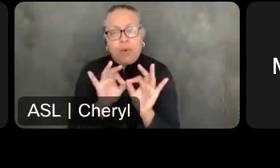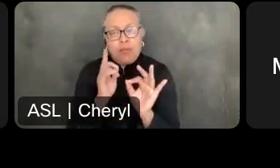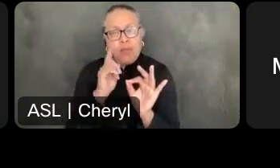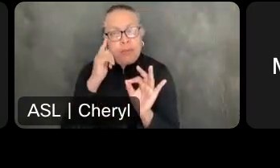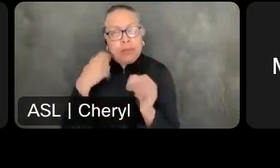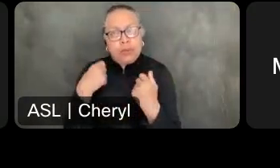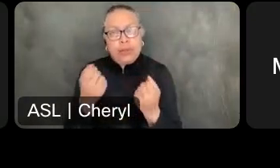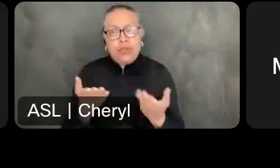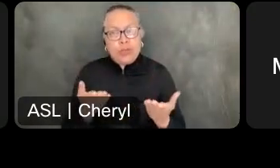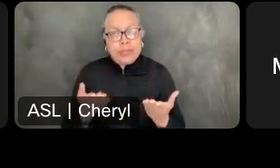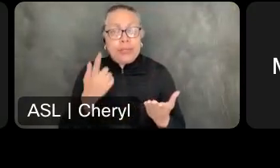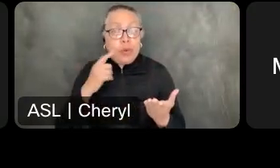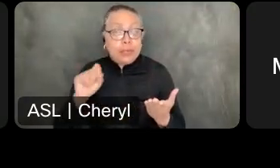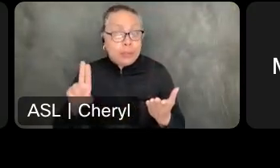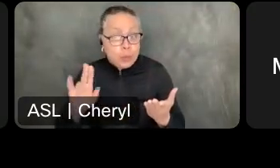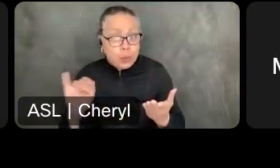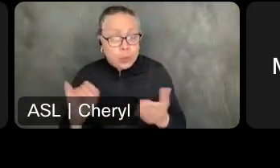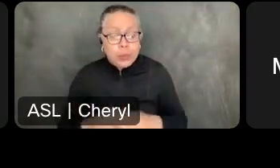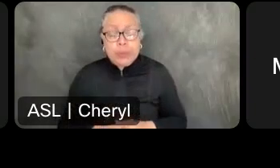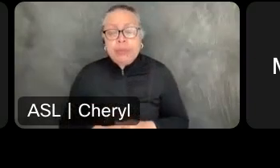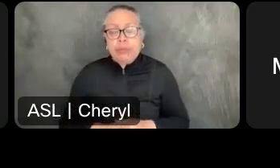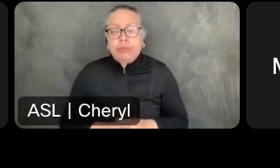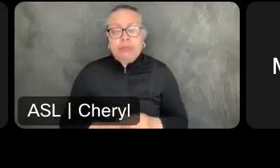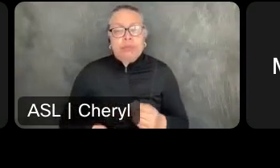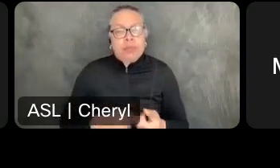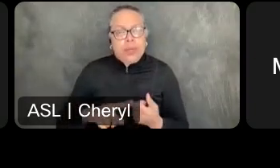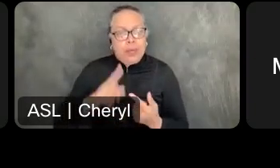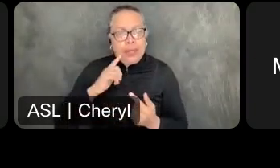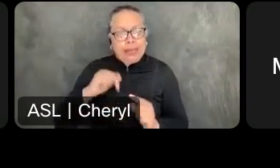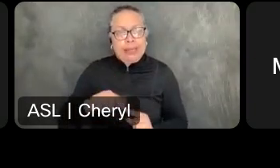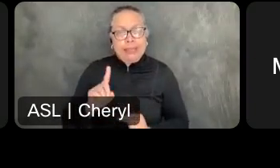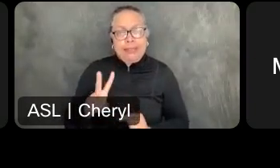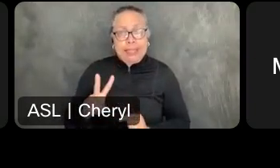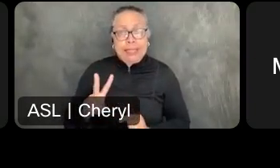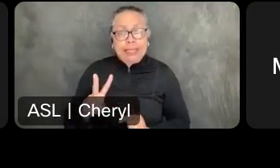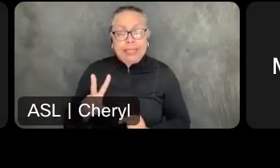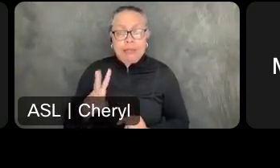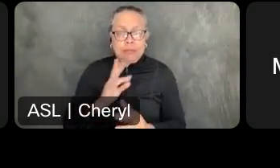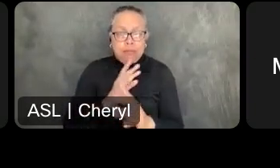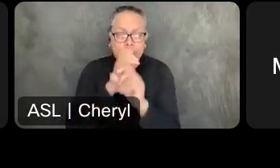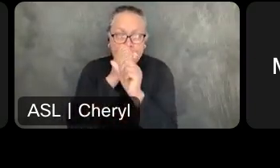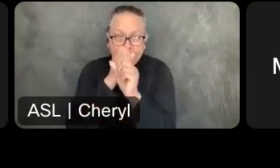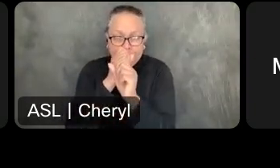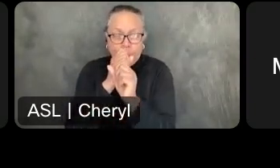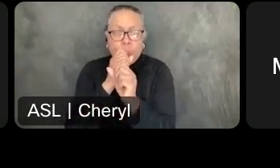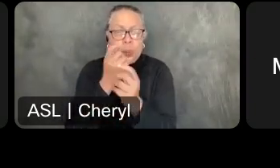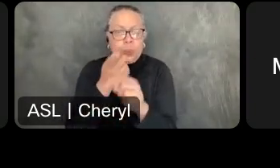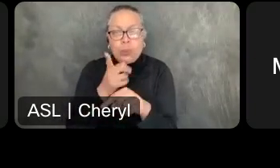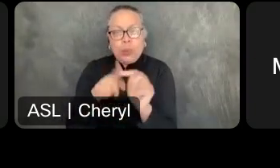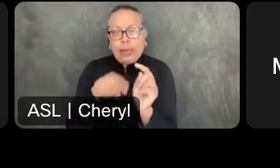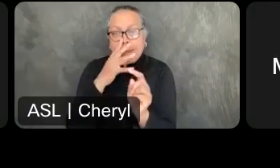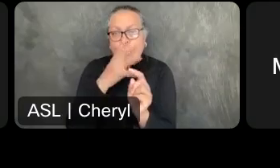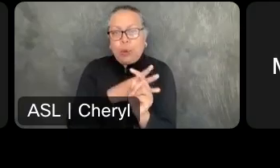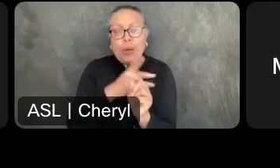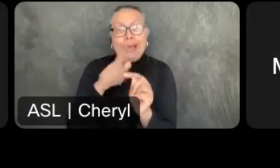in substance use services. When it comes to domestic violence, confidentiality cannot be an afterthought. It